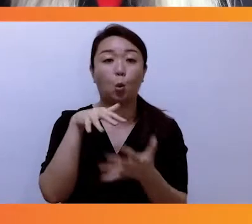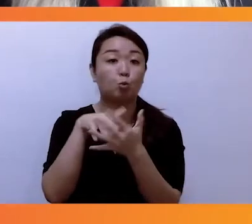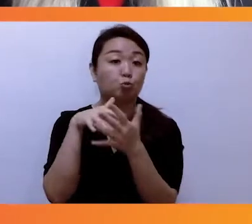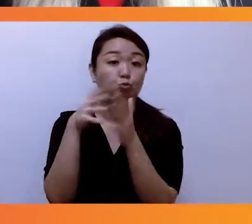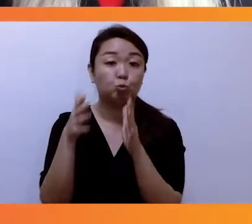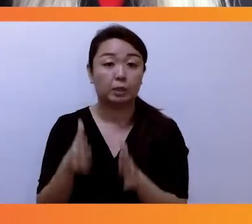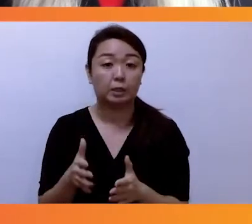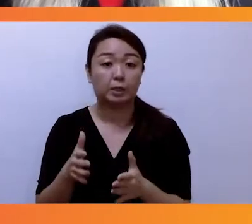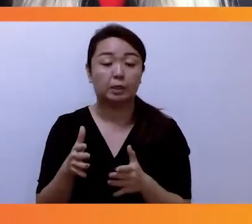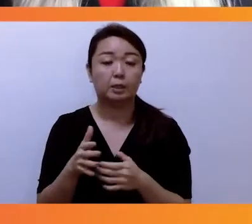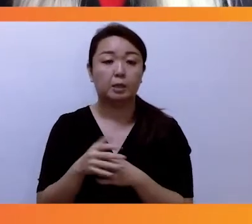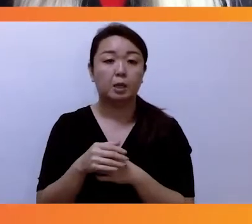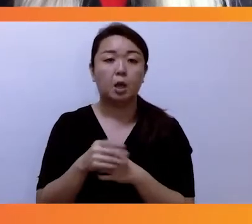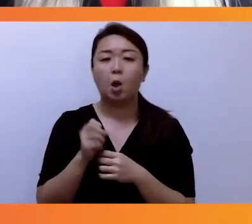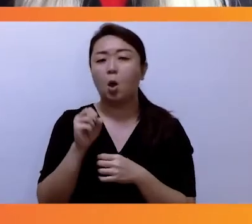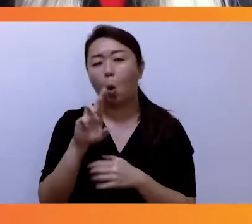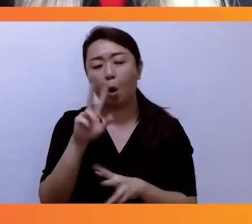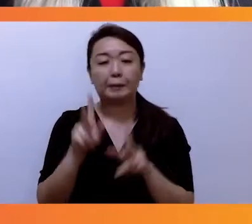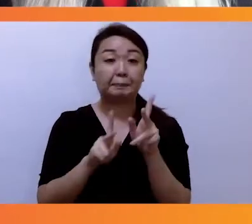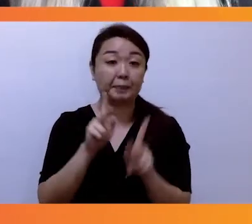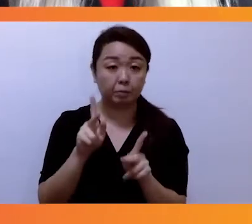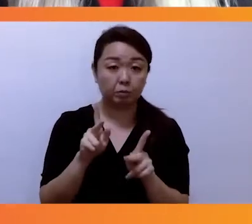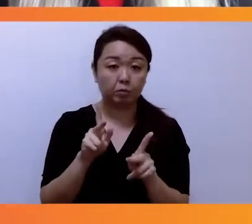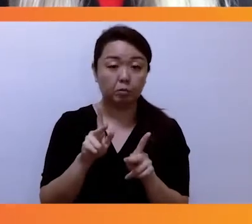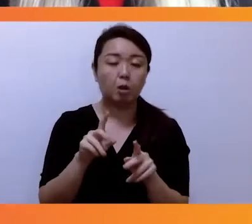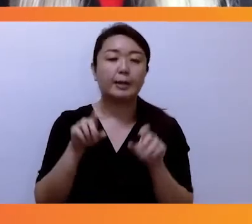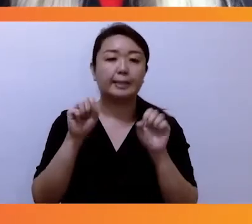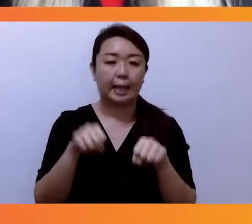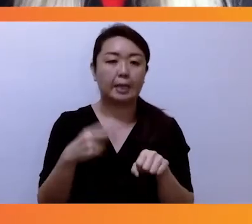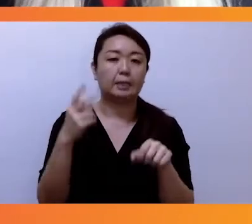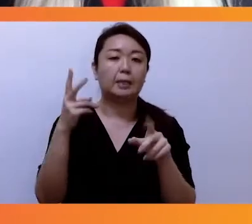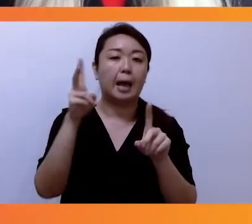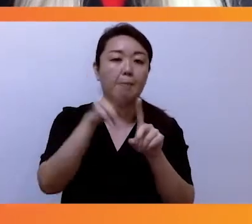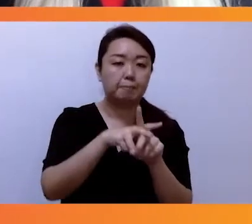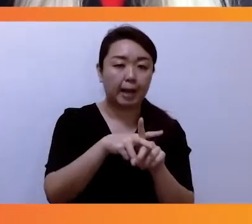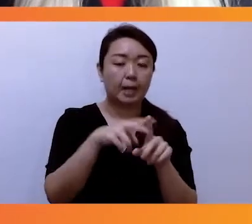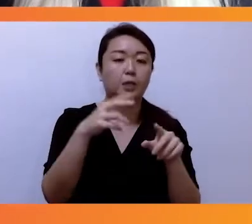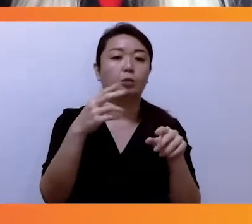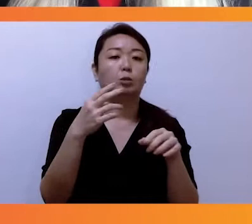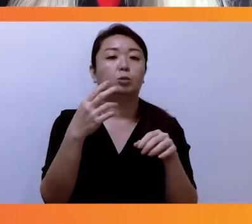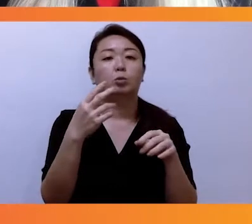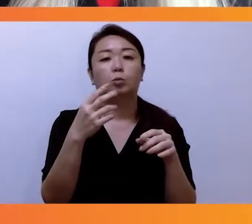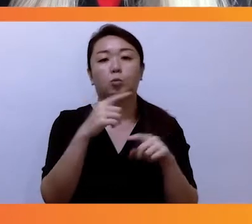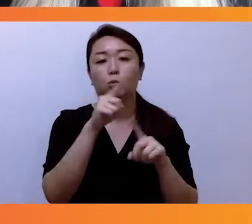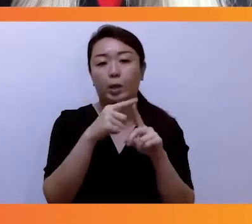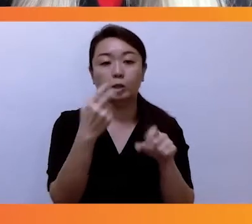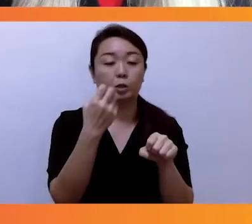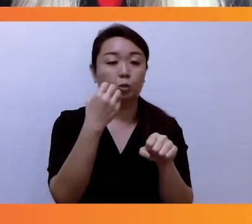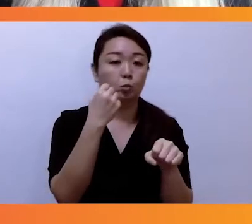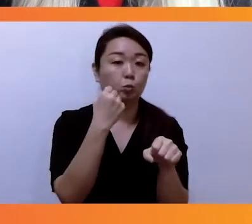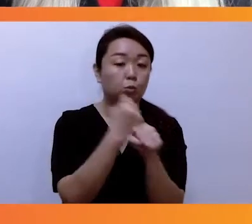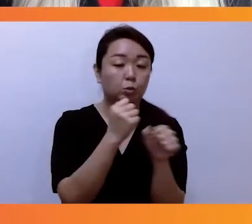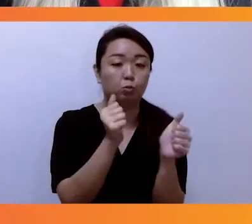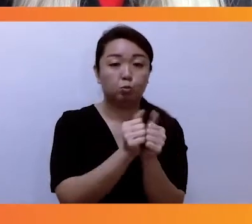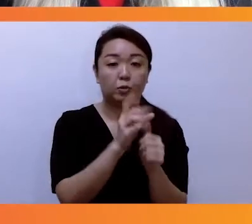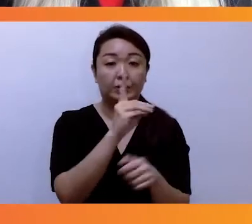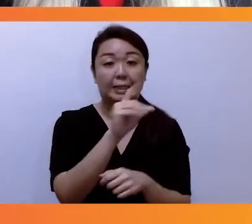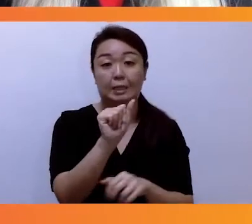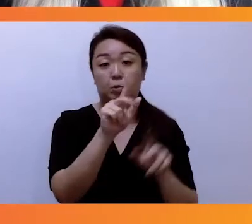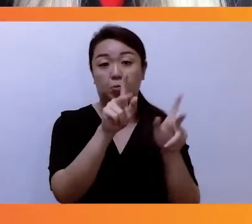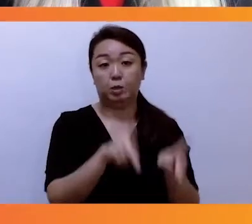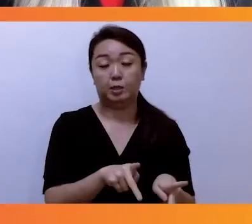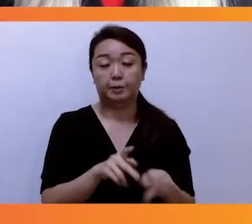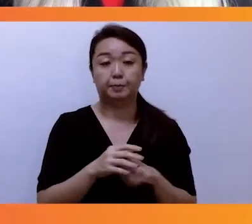all teachers, all students, all people, also apply to when we're working with a